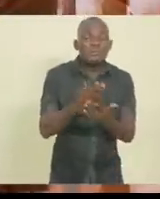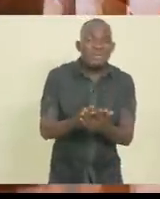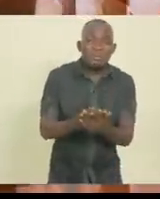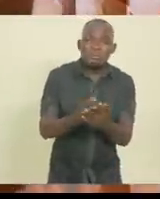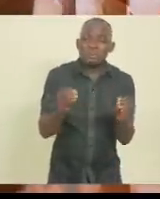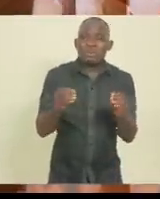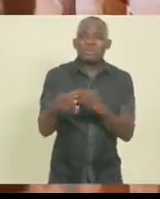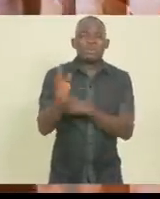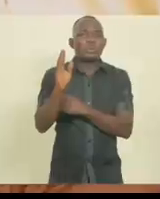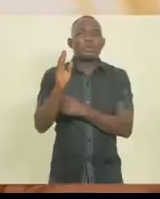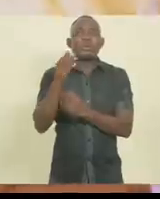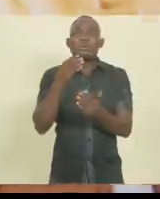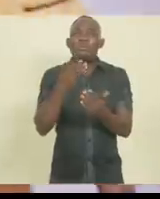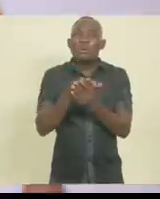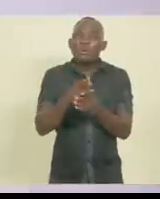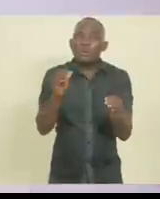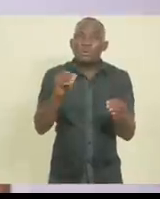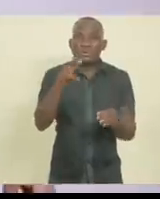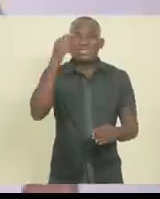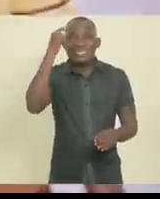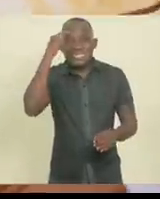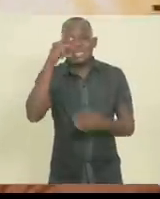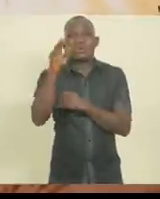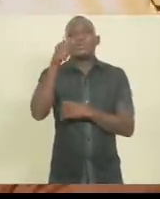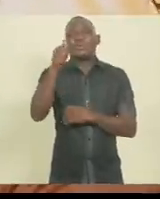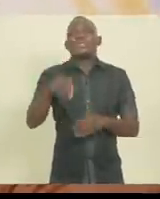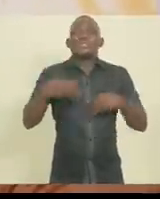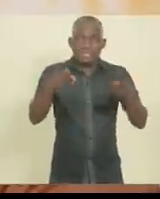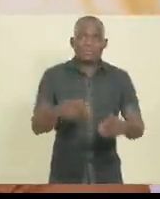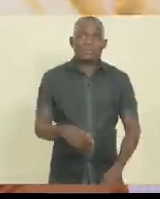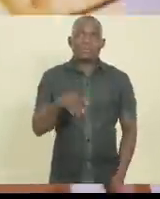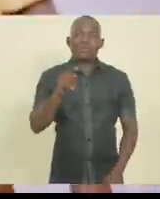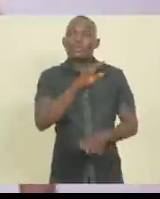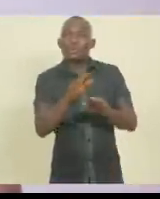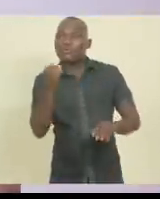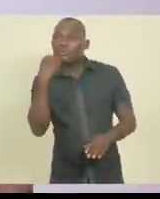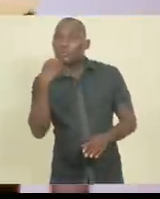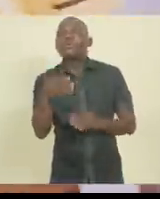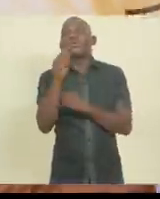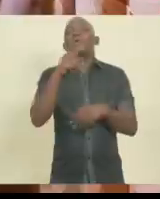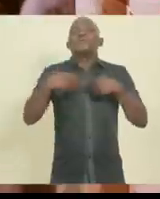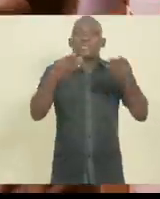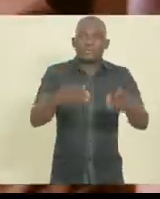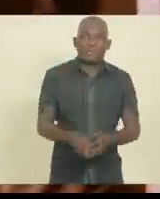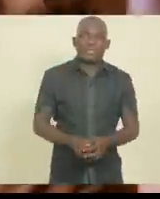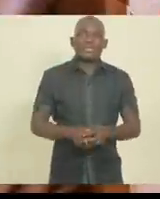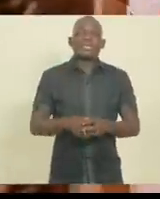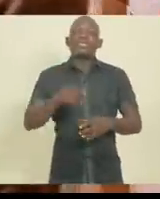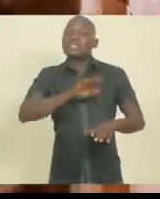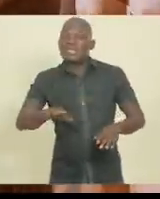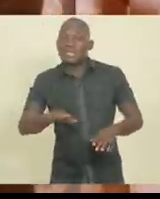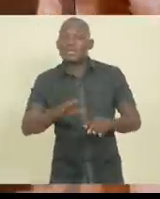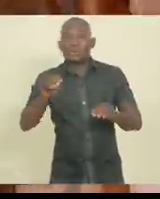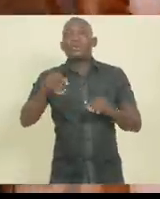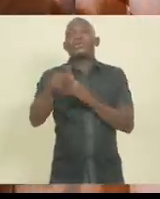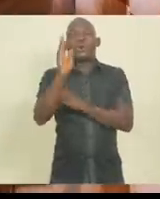God can supply all your needs. Are you sick? He is the God that healed thee. No food, he is your provider. No child, he